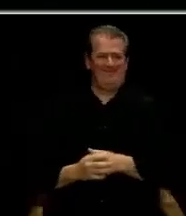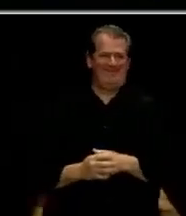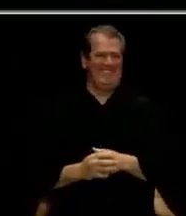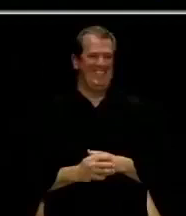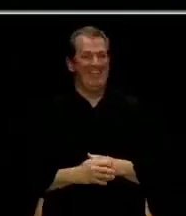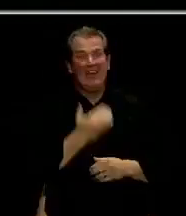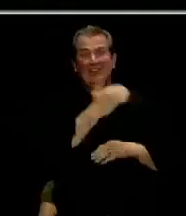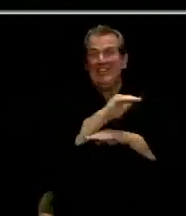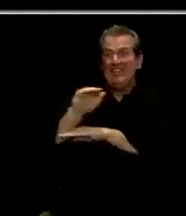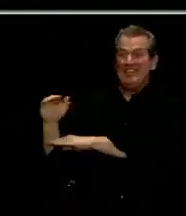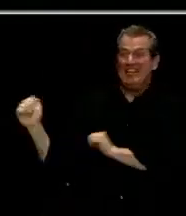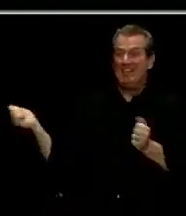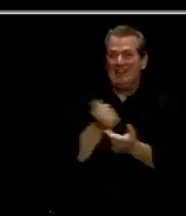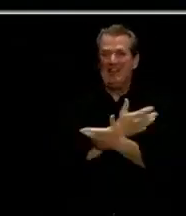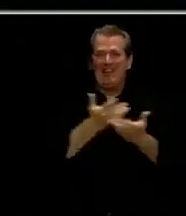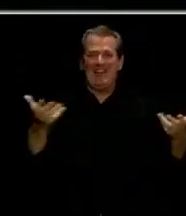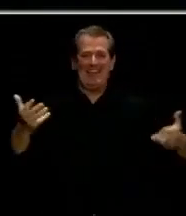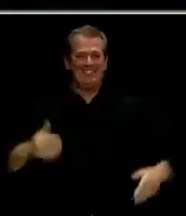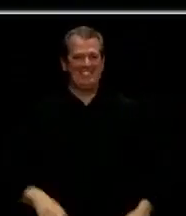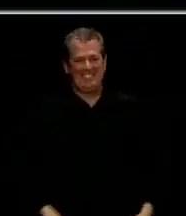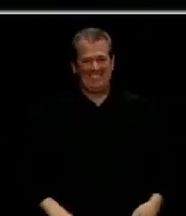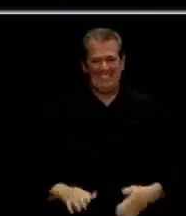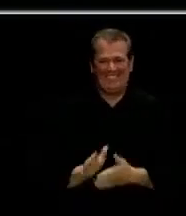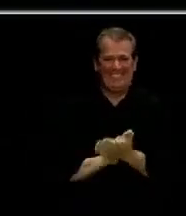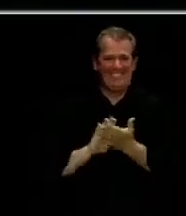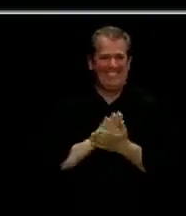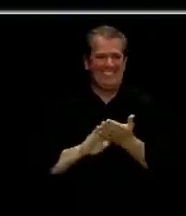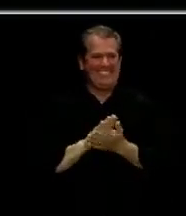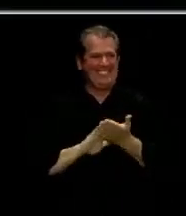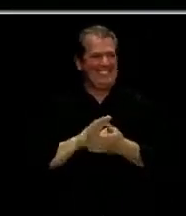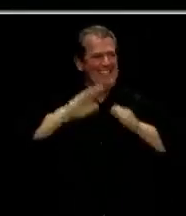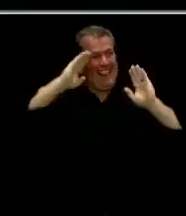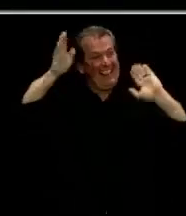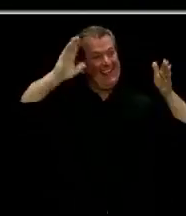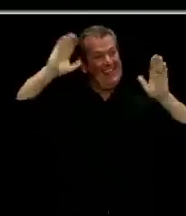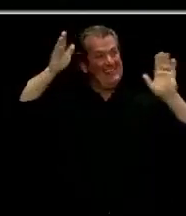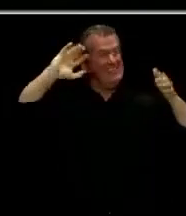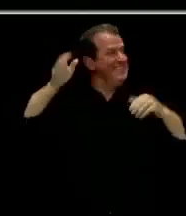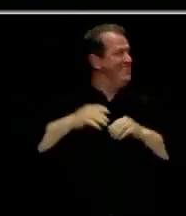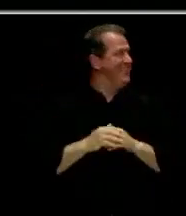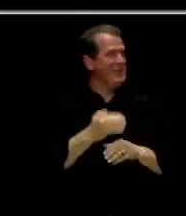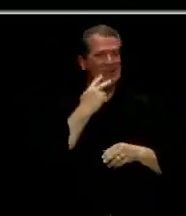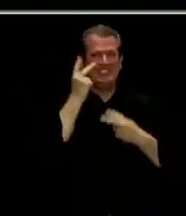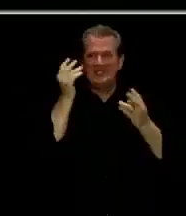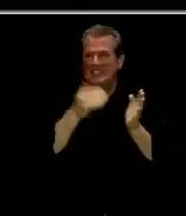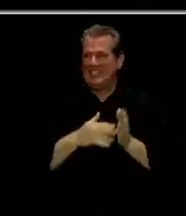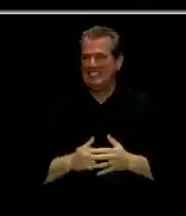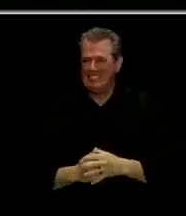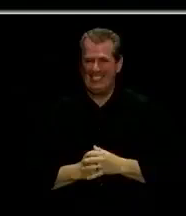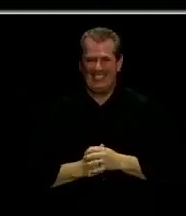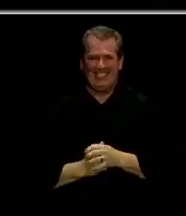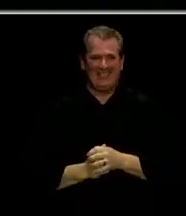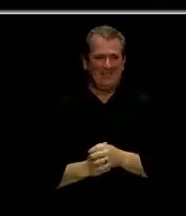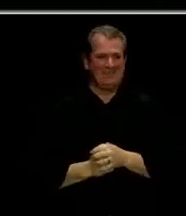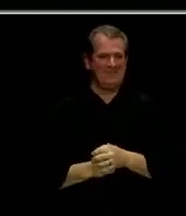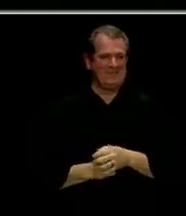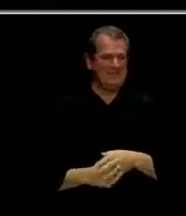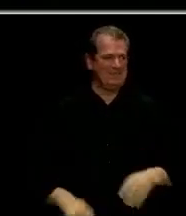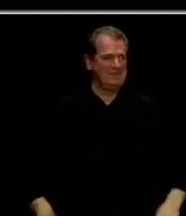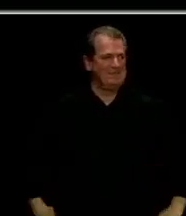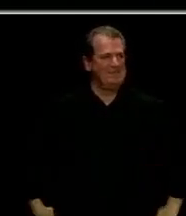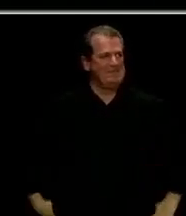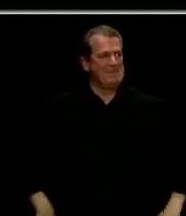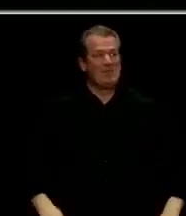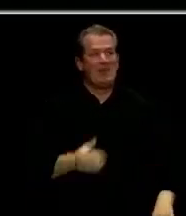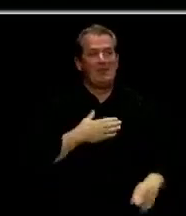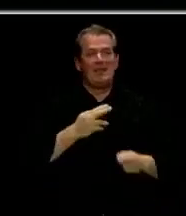Good evening, everybody. How's everybody doing? Hi. Good to see you guys again. My name